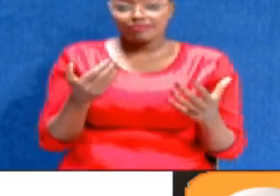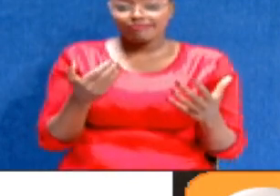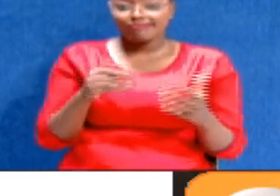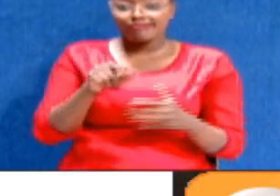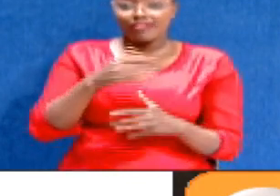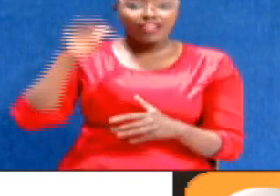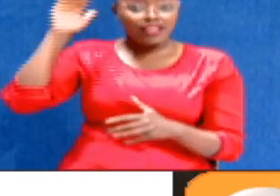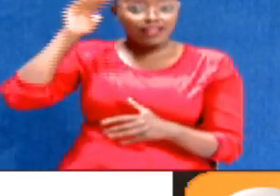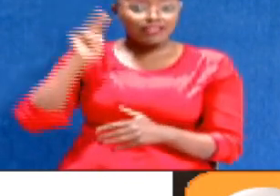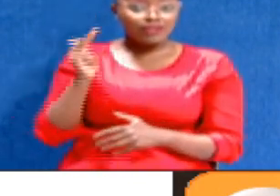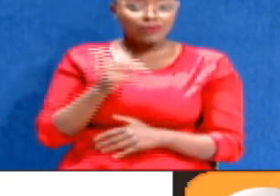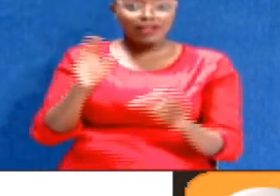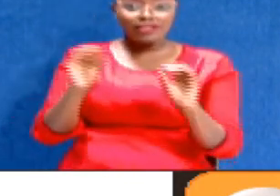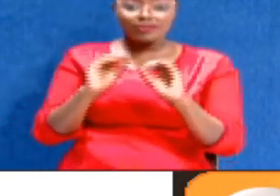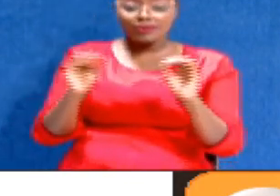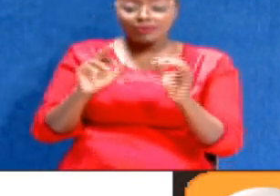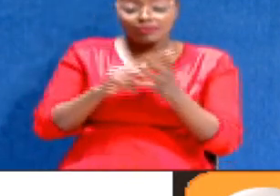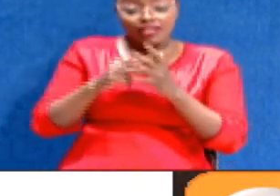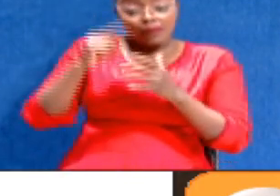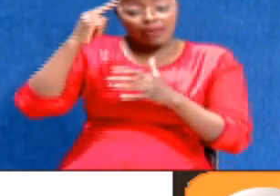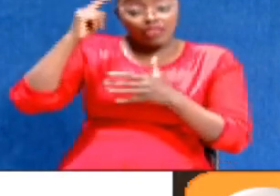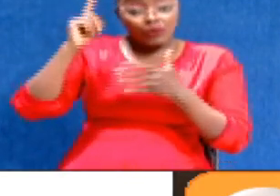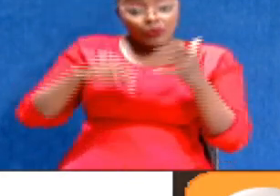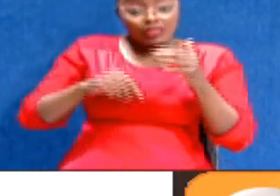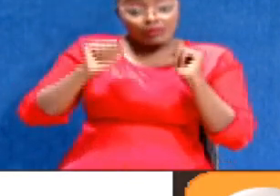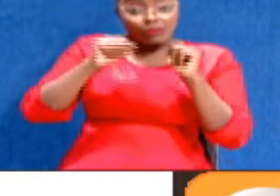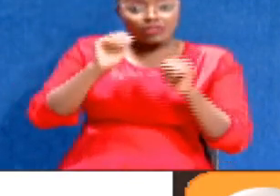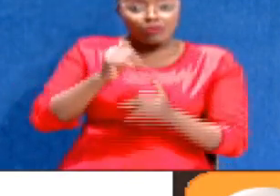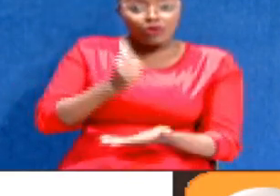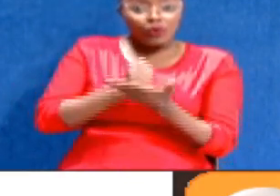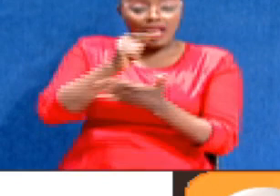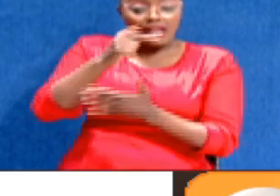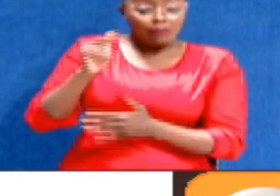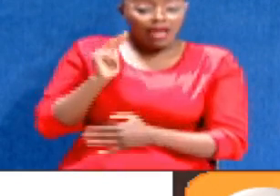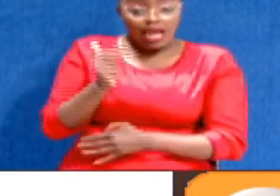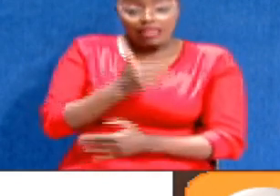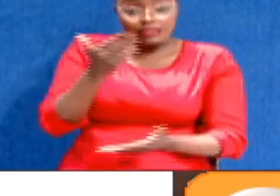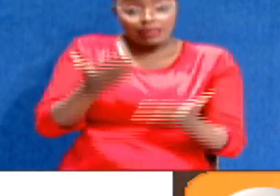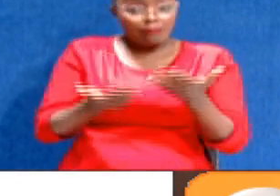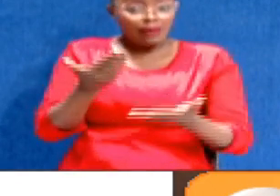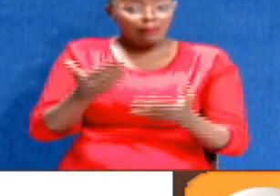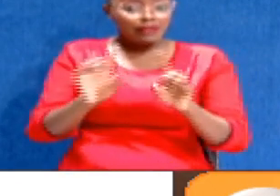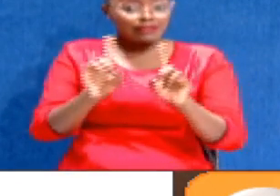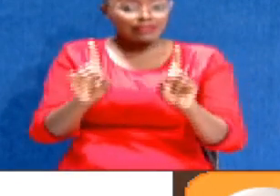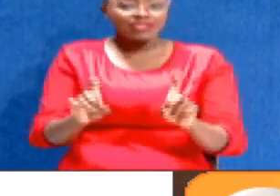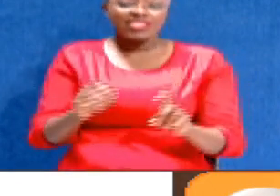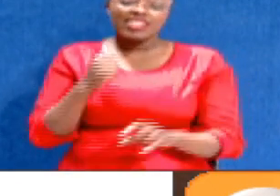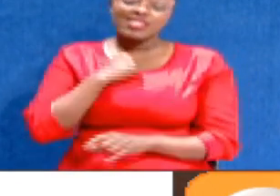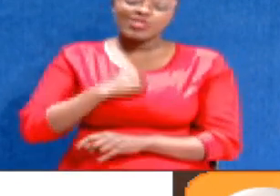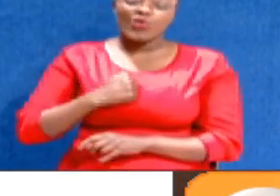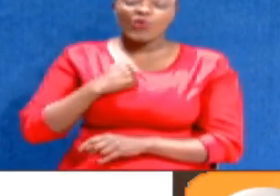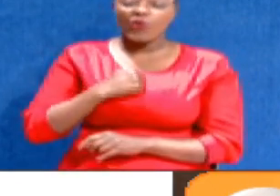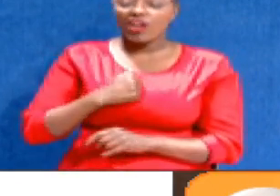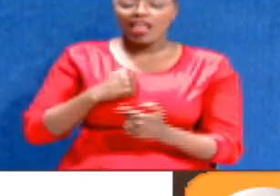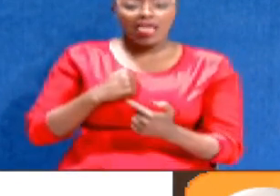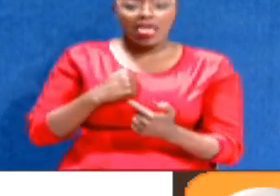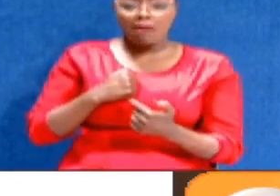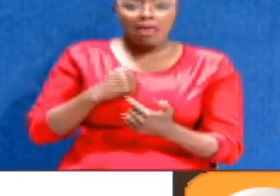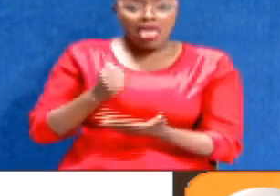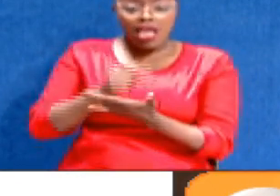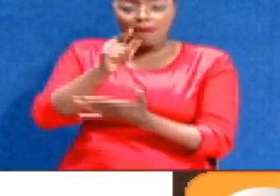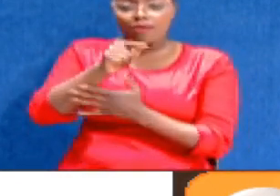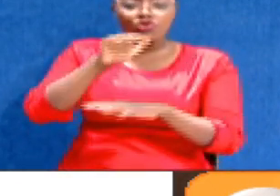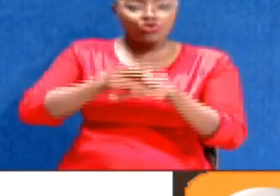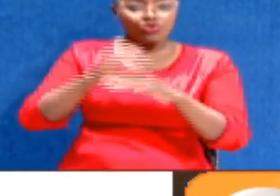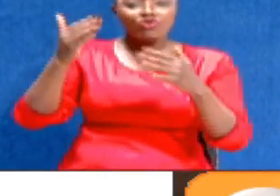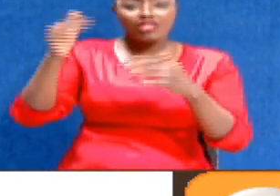They don't listen to us, actually. So I thought I can get help from you guys. Oh I'm sorry. It's nothing I can do for you. Have a good